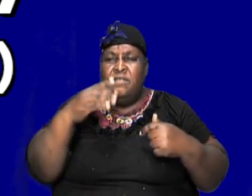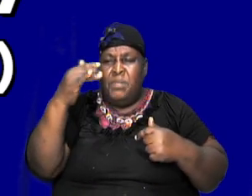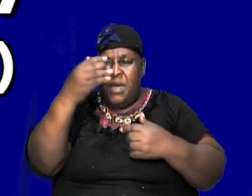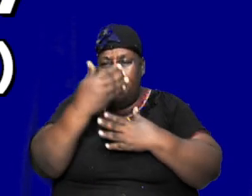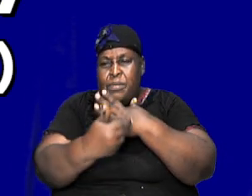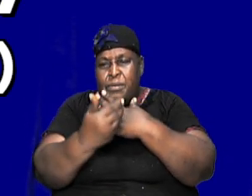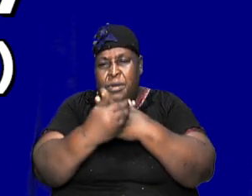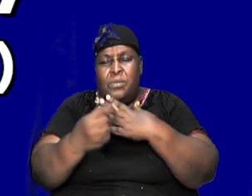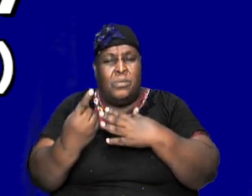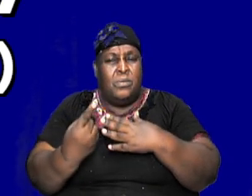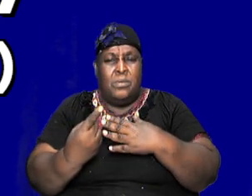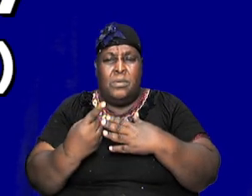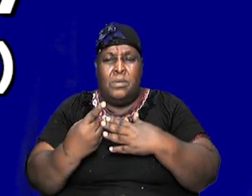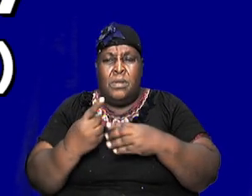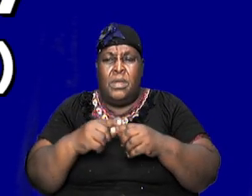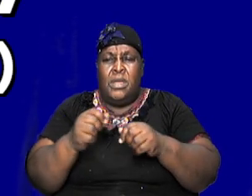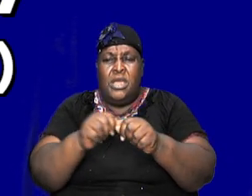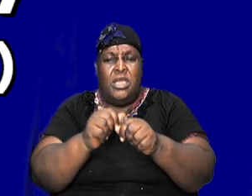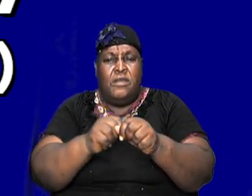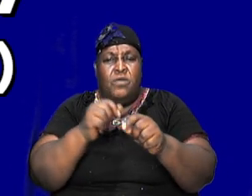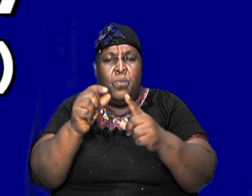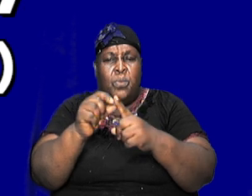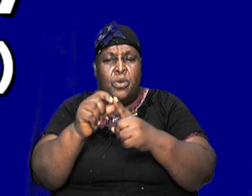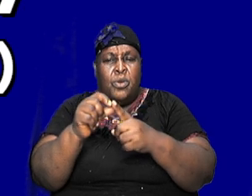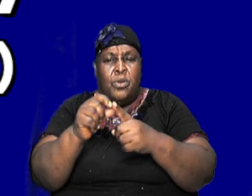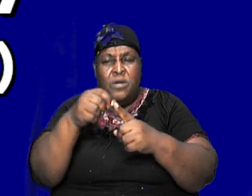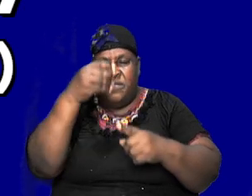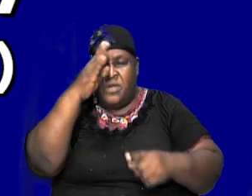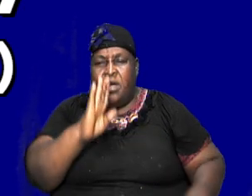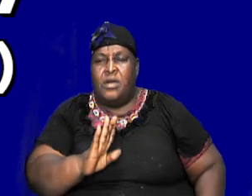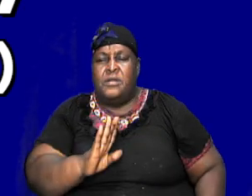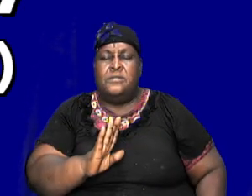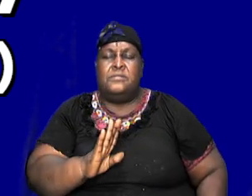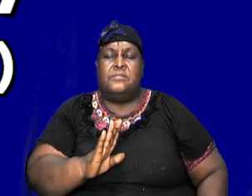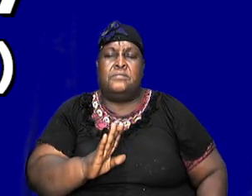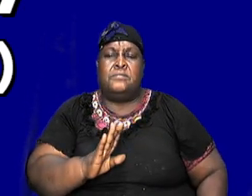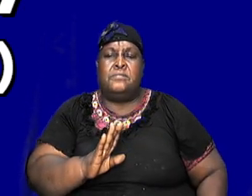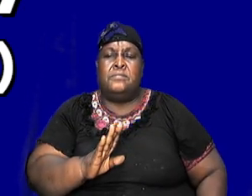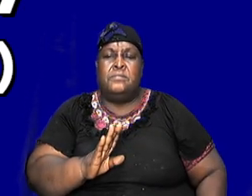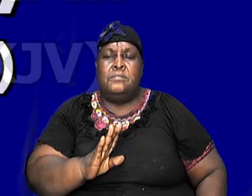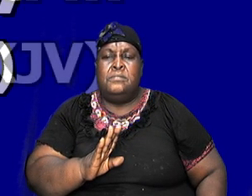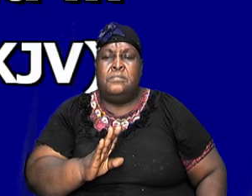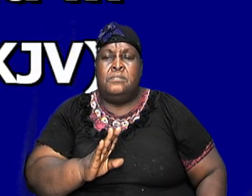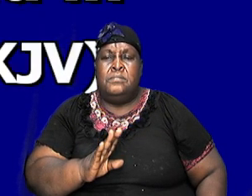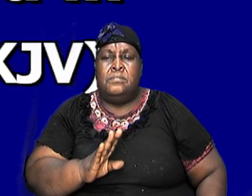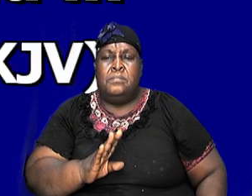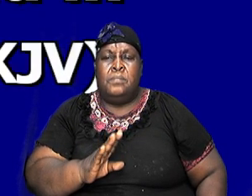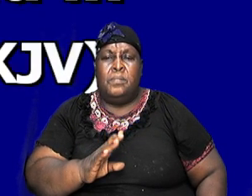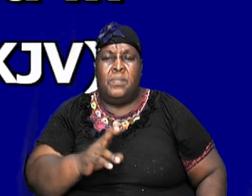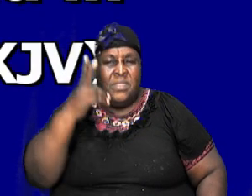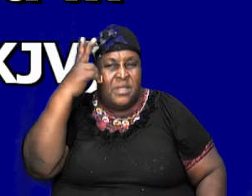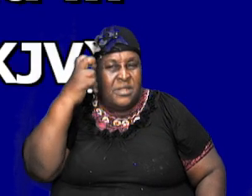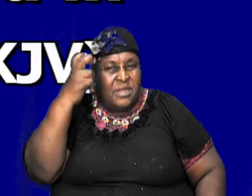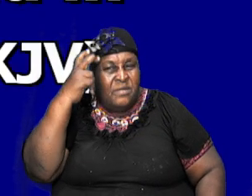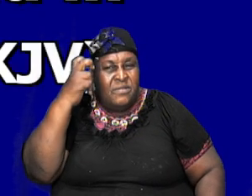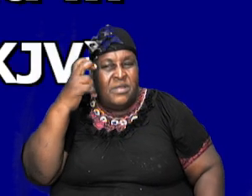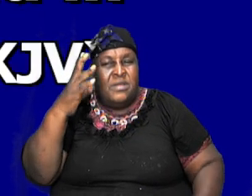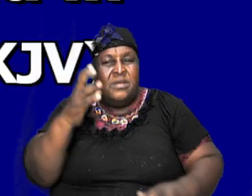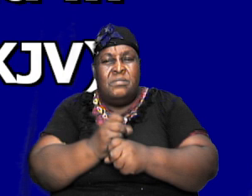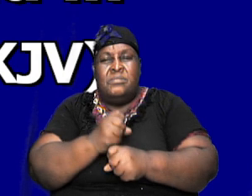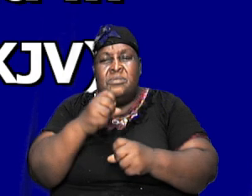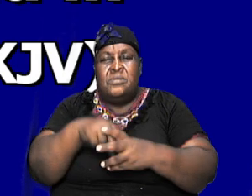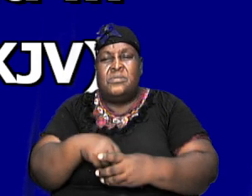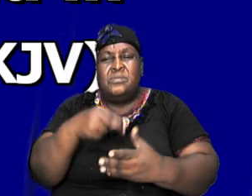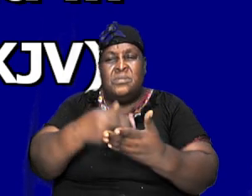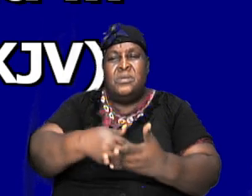not live by bread alone, but by every word of God." And the devil,